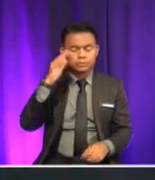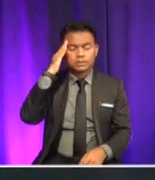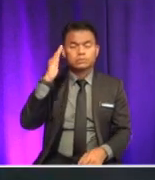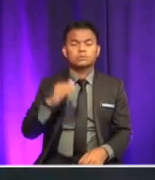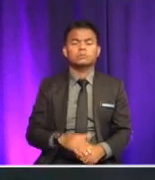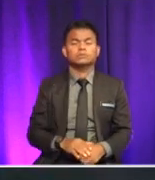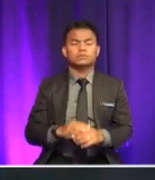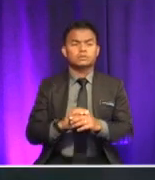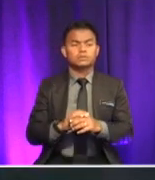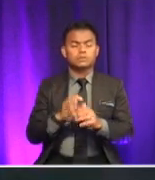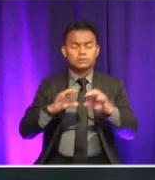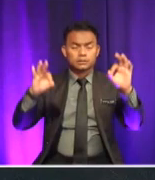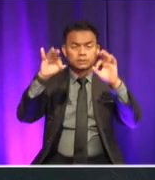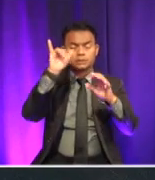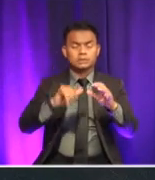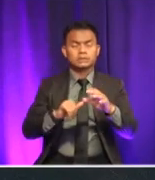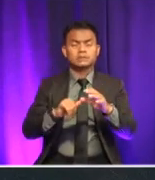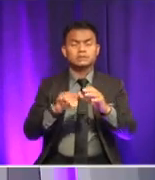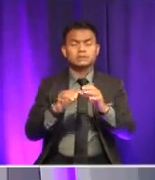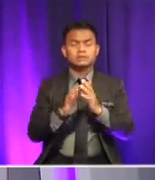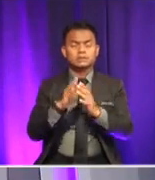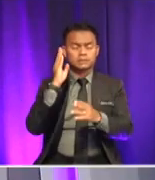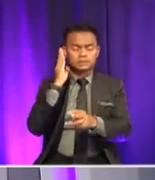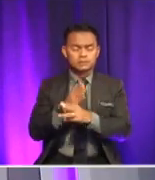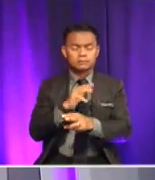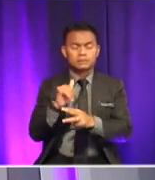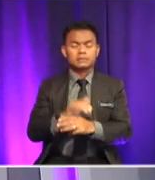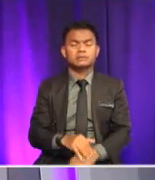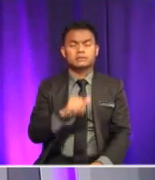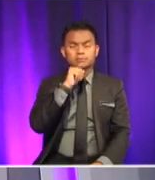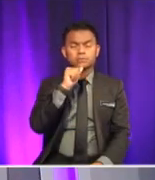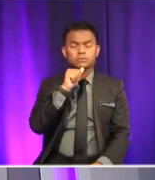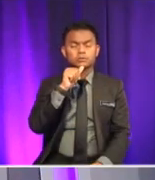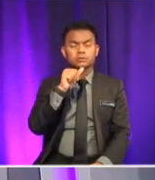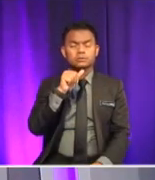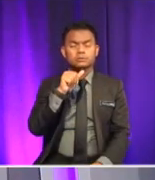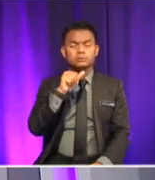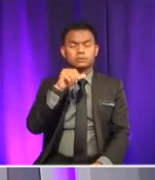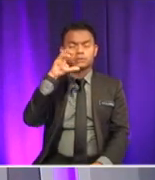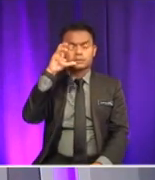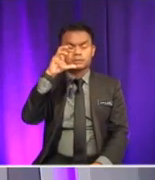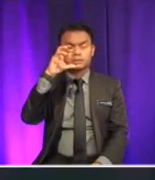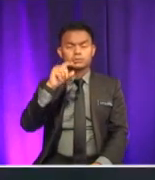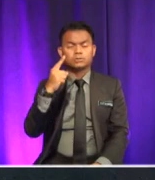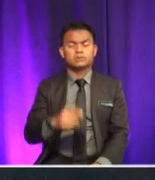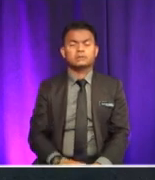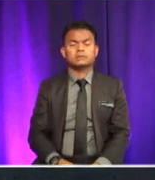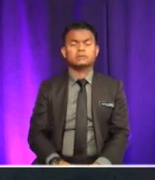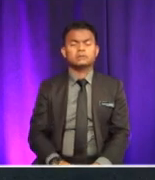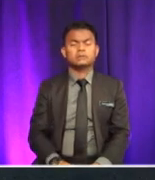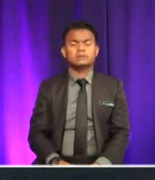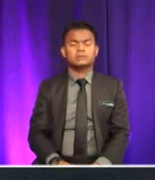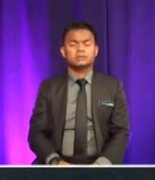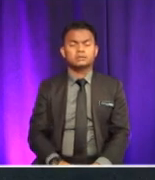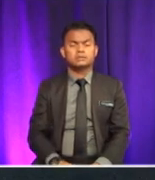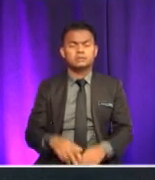this part of the analysis, we need to understand the whole story and not just the passage. Exactly. Okay. Okay. Yes,